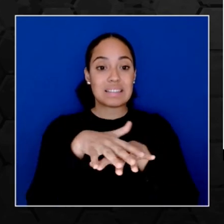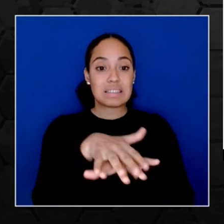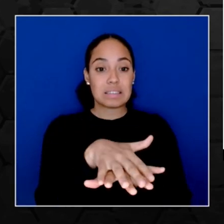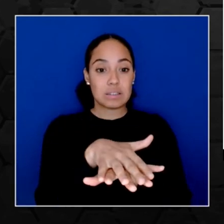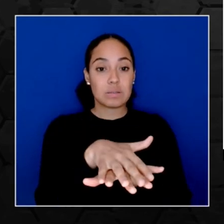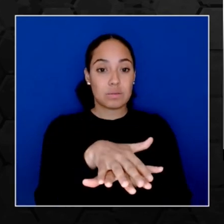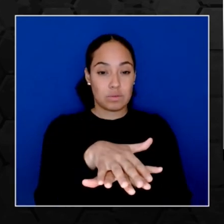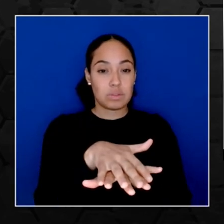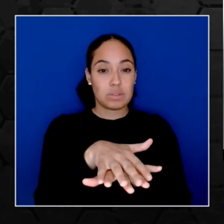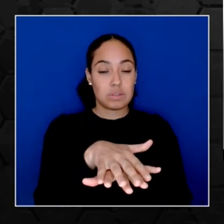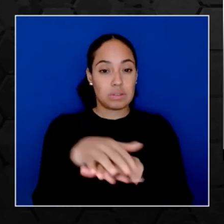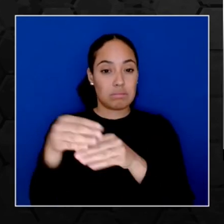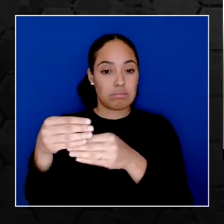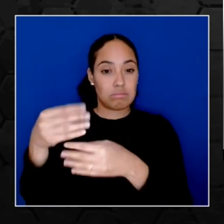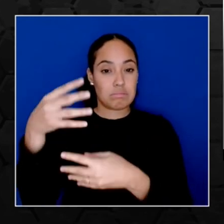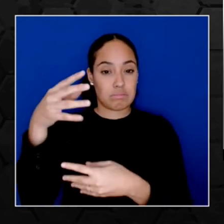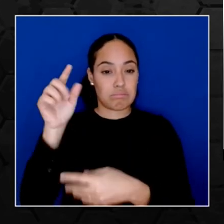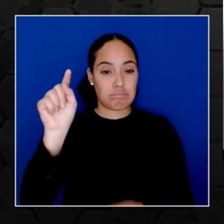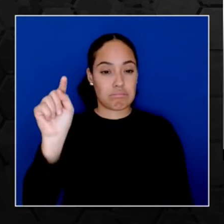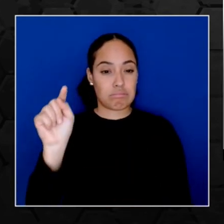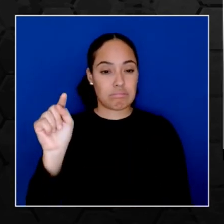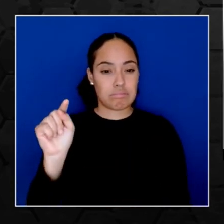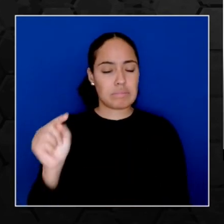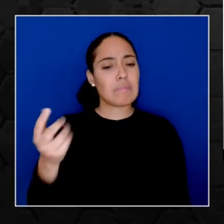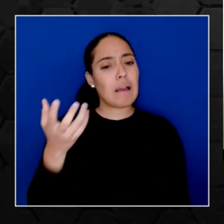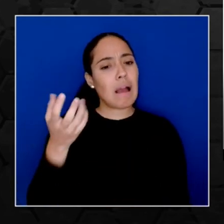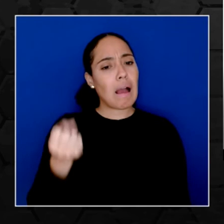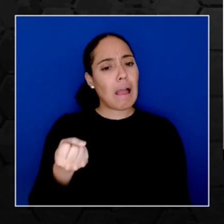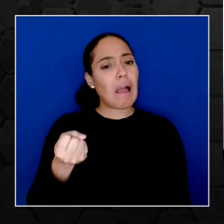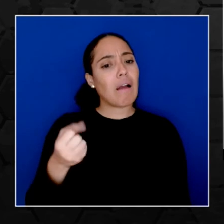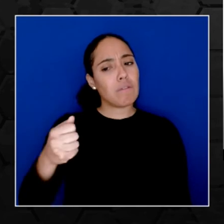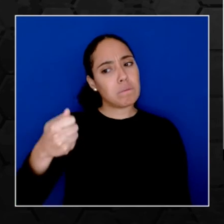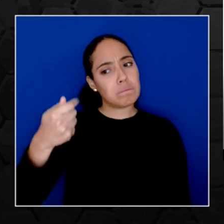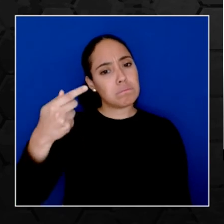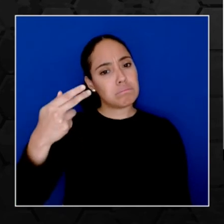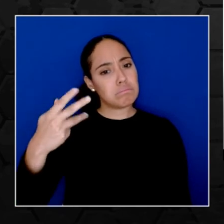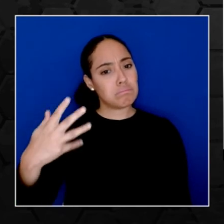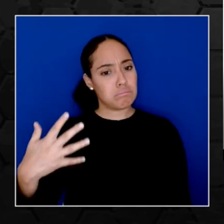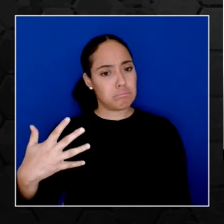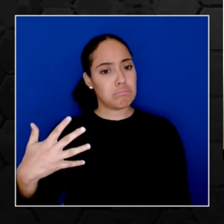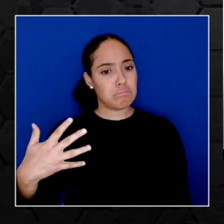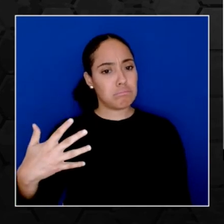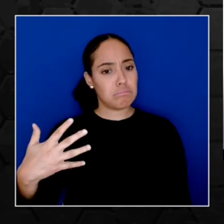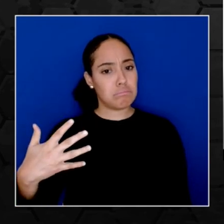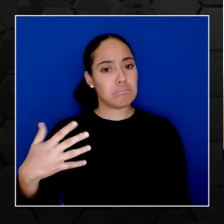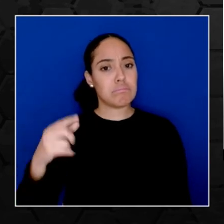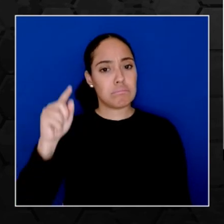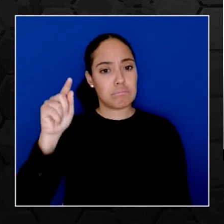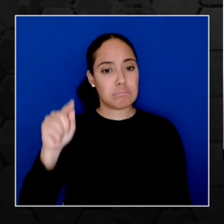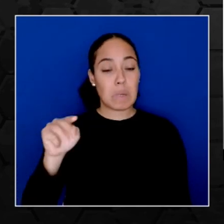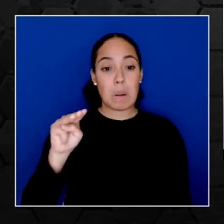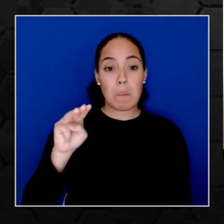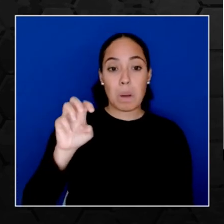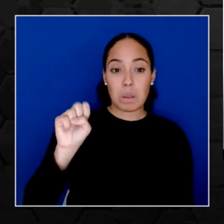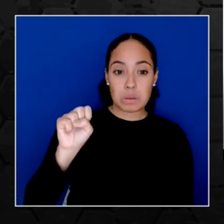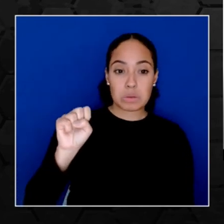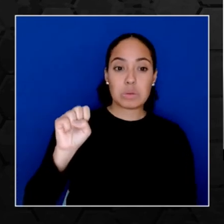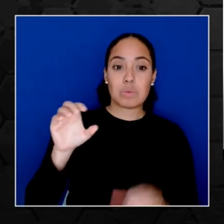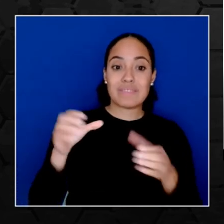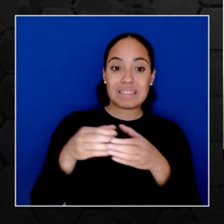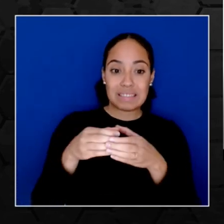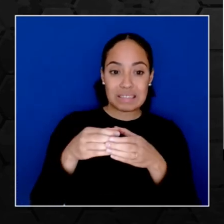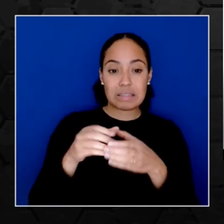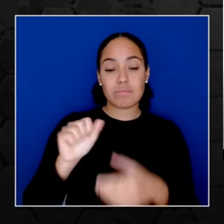you can integrate it to, as I just mentioned in the beginning of this tutorial. That is the Microsoft Teams, Twilio, Facebook, Telegram, Alexa, and